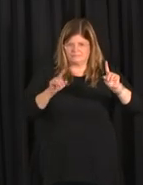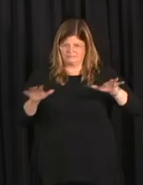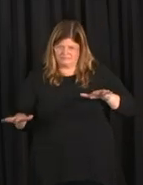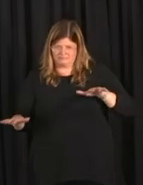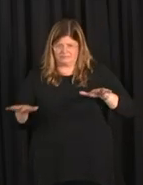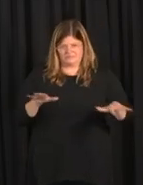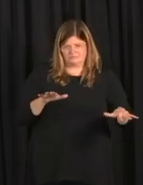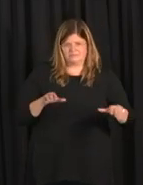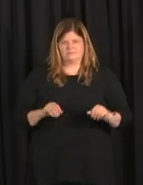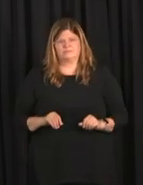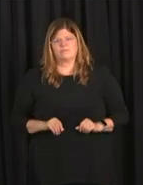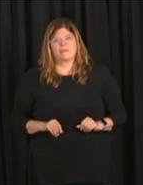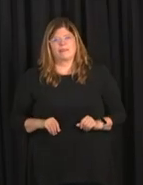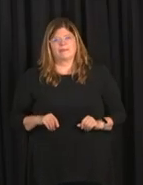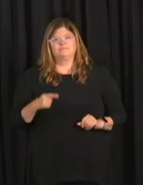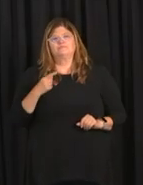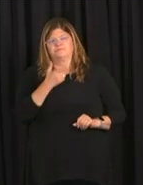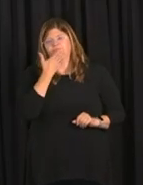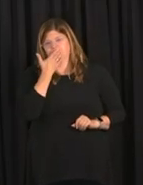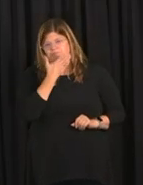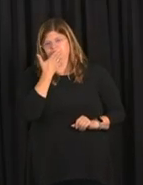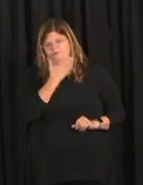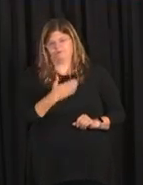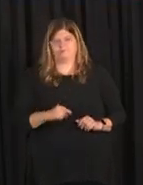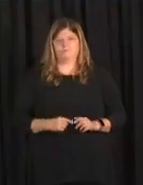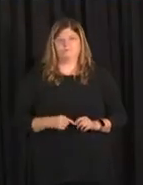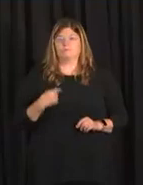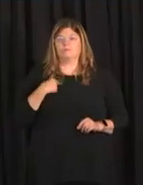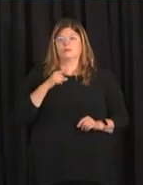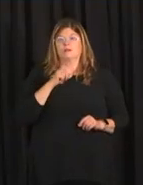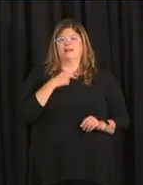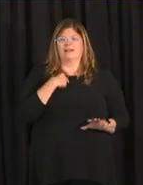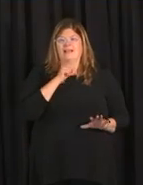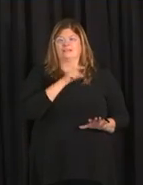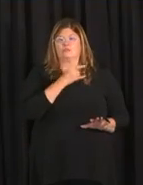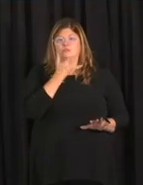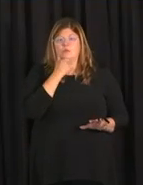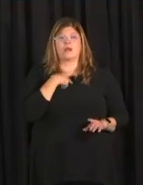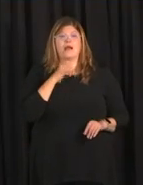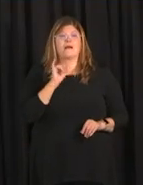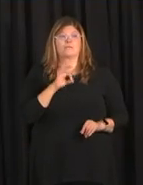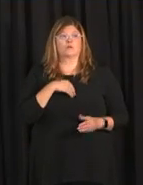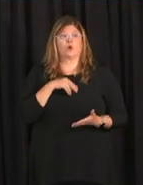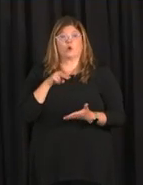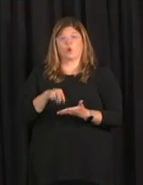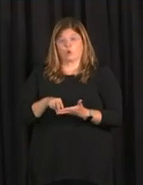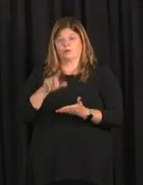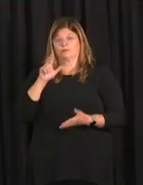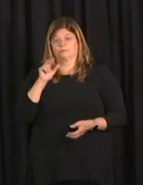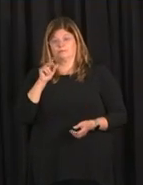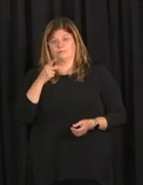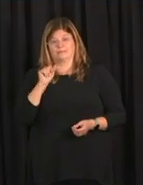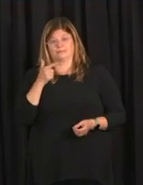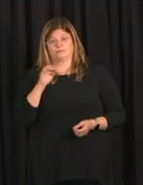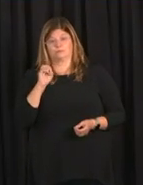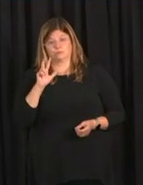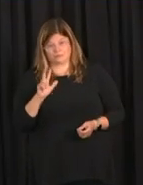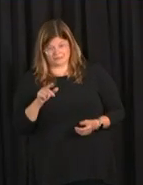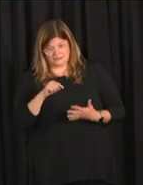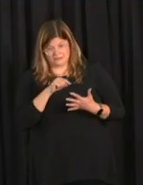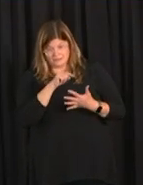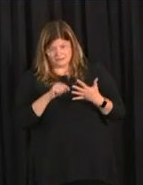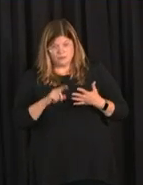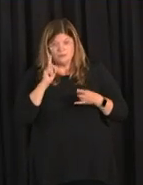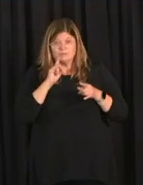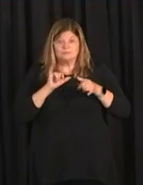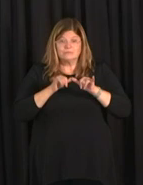I appreciate that. I think I asked my question wrong. That's what I meant okay. to say is if I look at page 3, these are the metrics